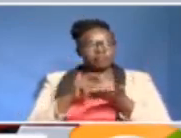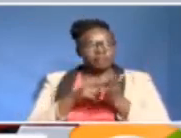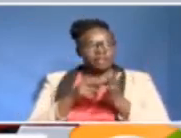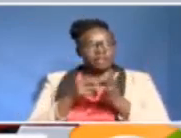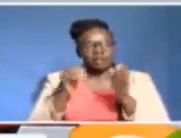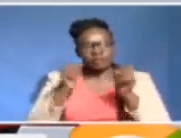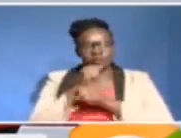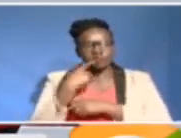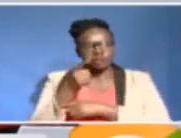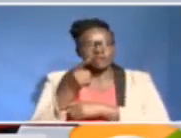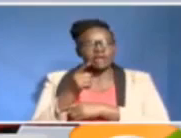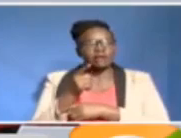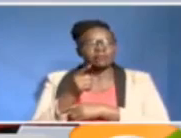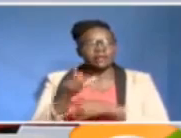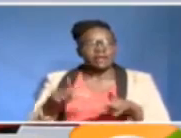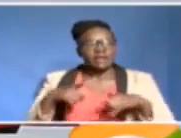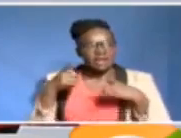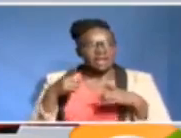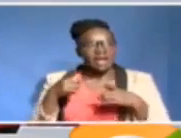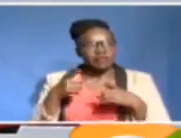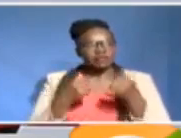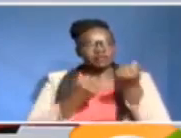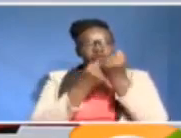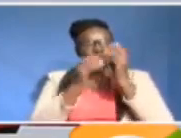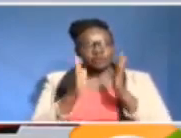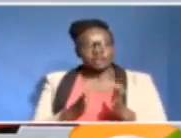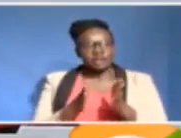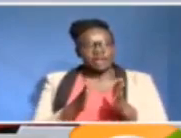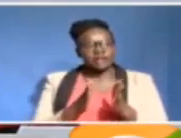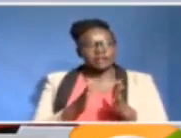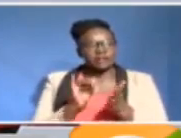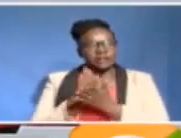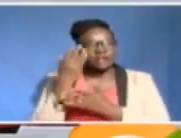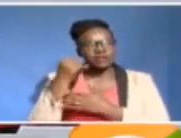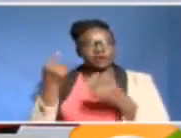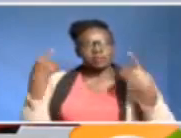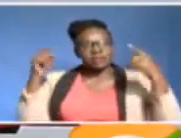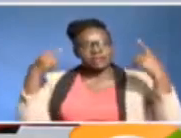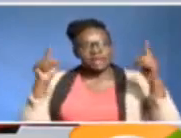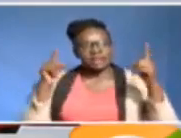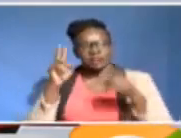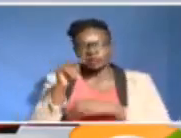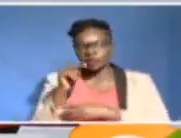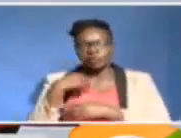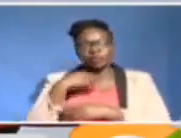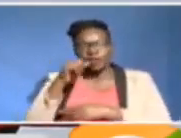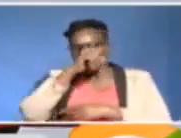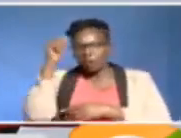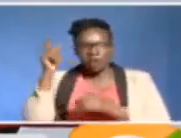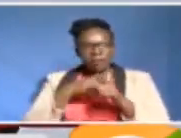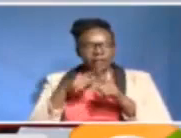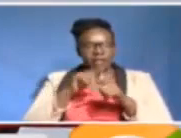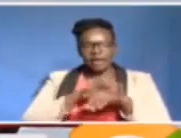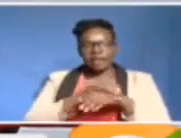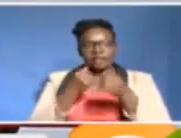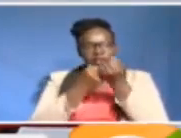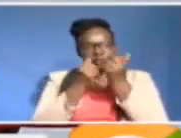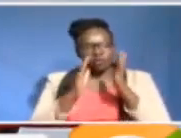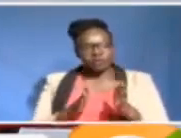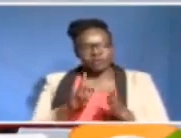say, Bridget, life was sponsored. And I did not just wake up and got a sponsor. No,